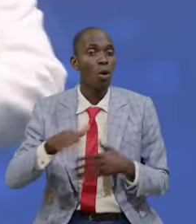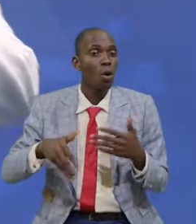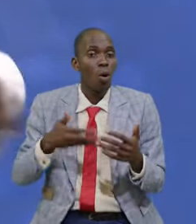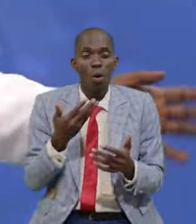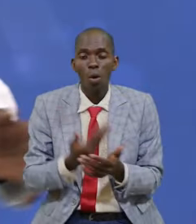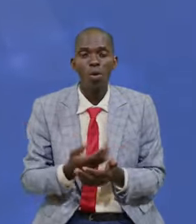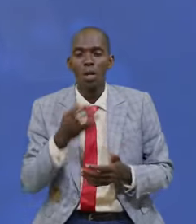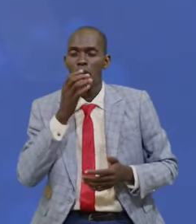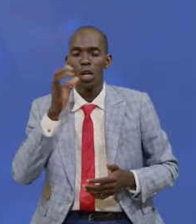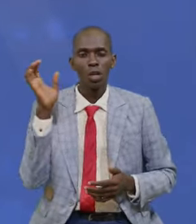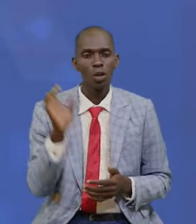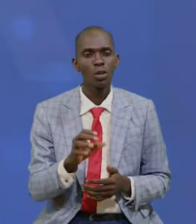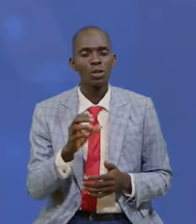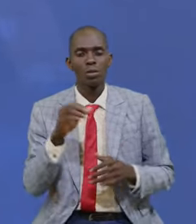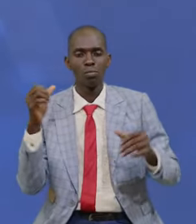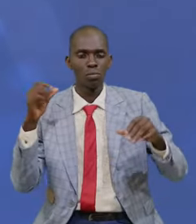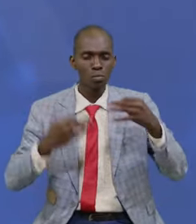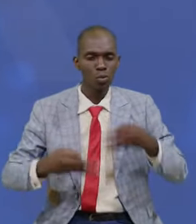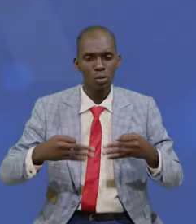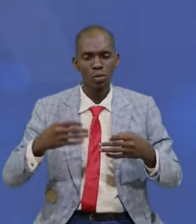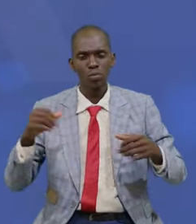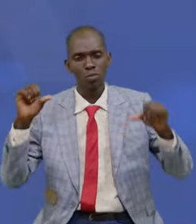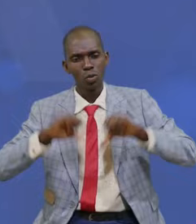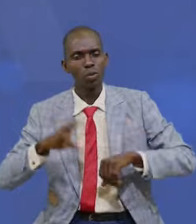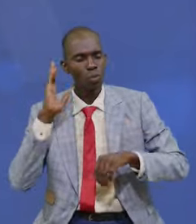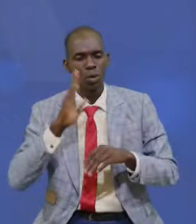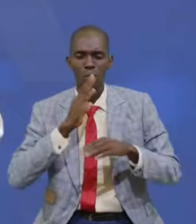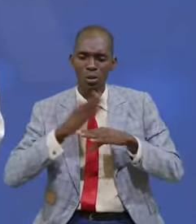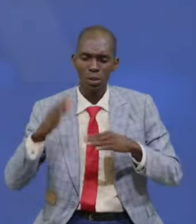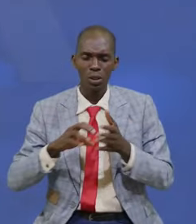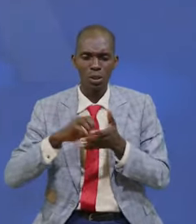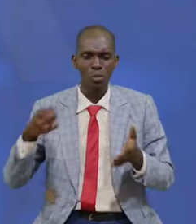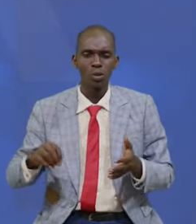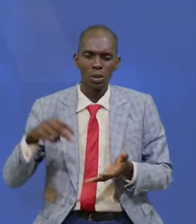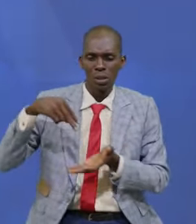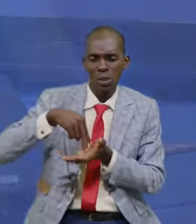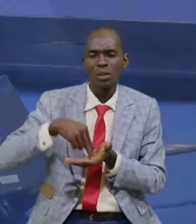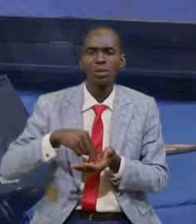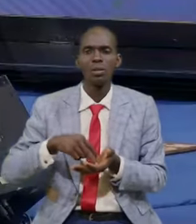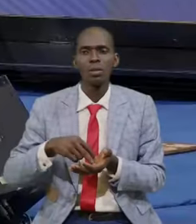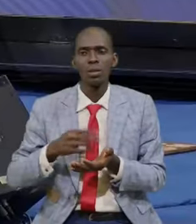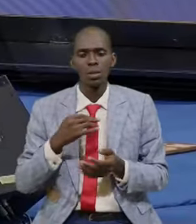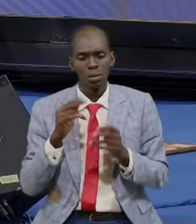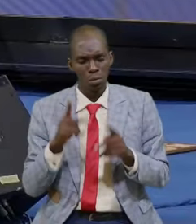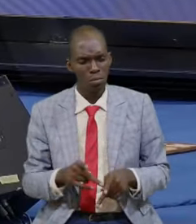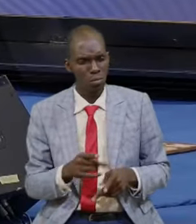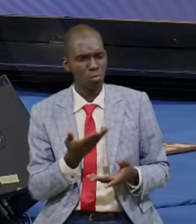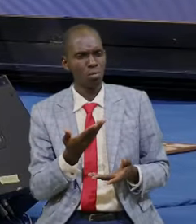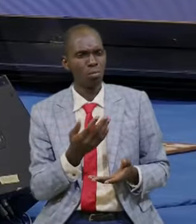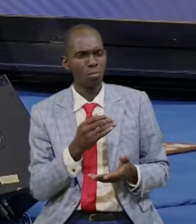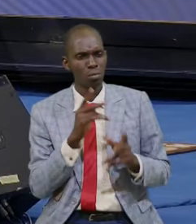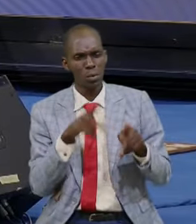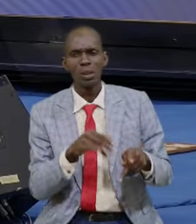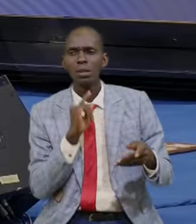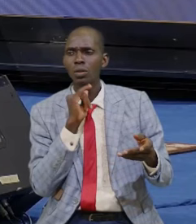curses will be totally removed. Raise up your hand, stand up. The man is not standing up. The woman is not standing